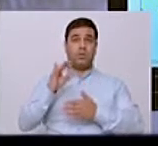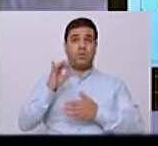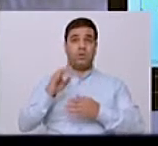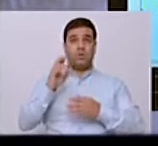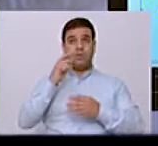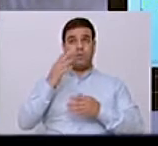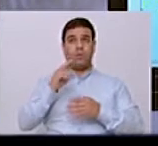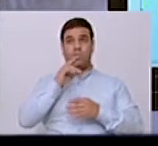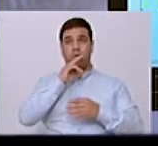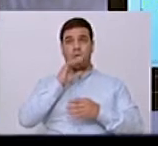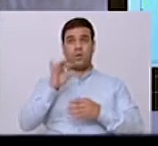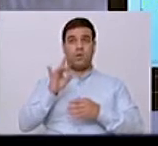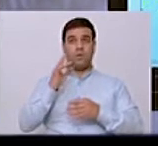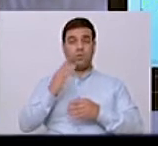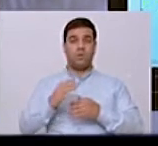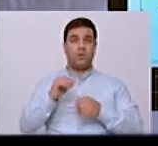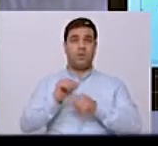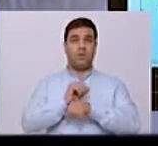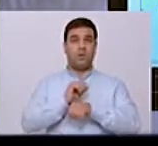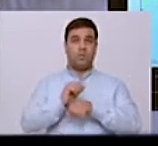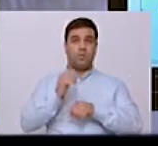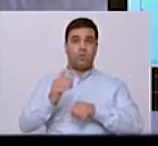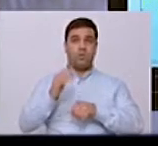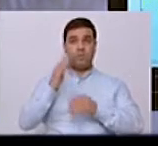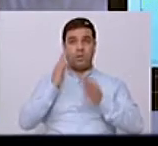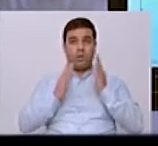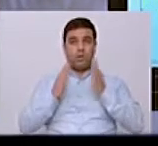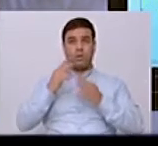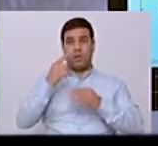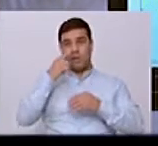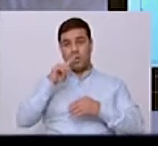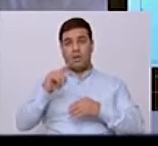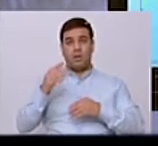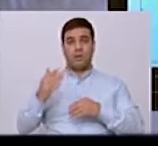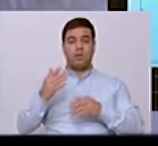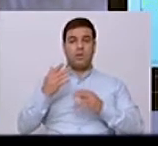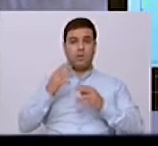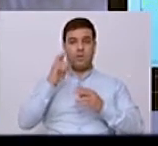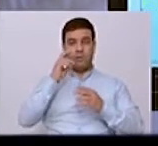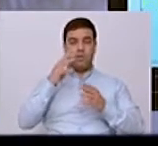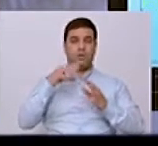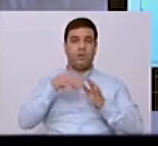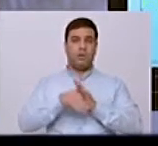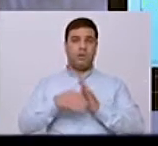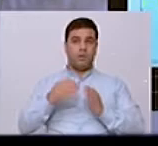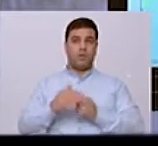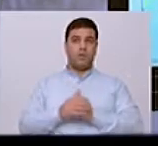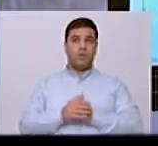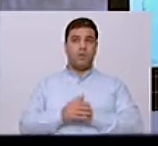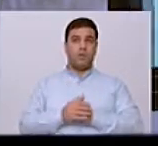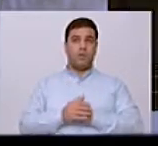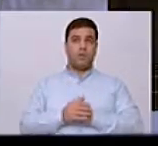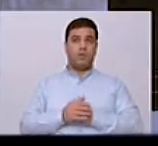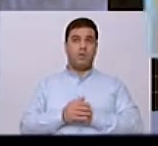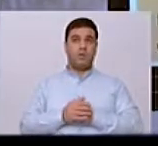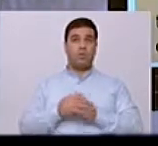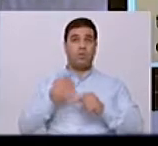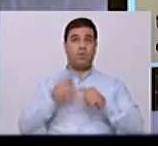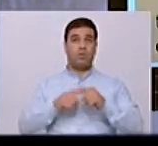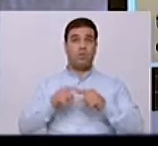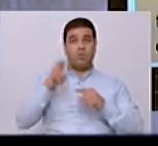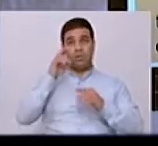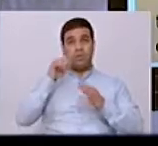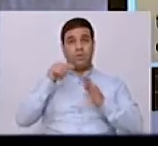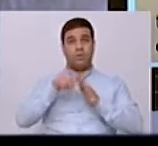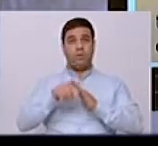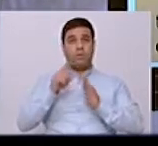davlatlariga Koreya Respublikasi, Singapur, Malayziya va Tailand davlatlari kiritiladi. Demak, ushbu